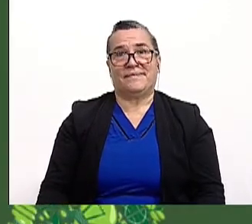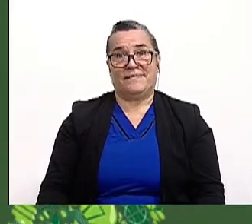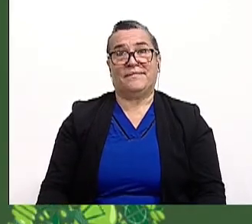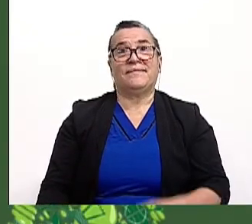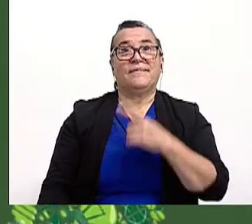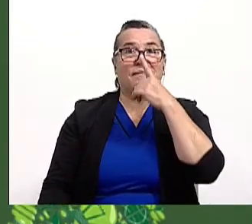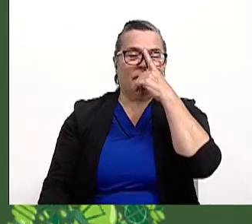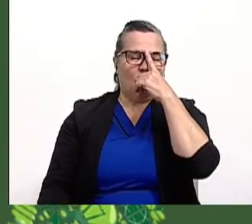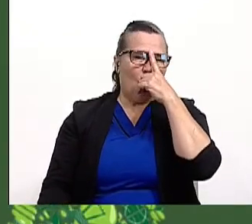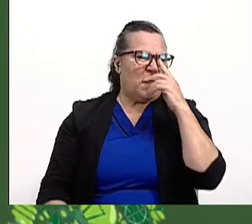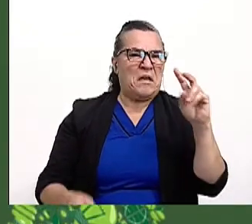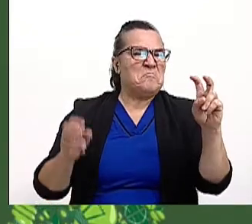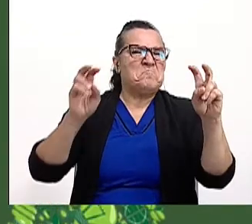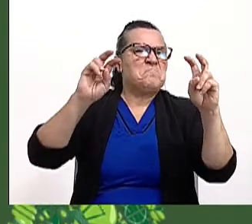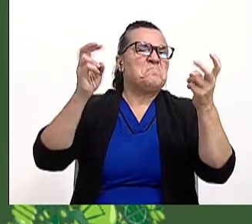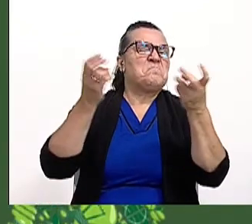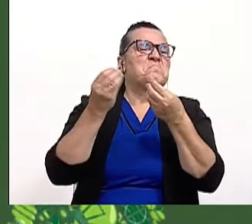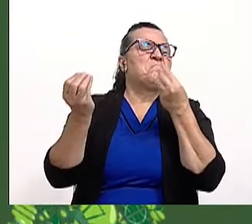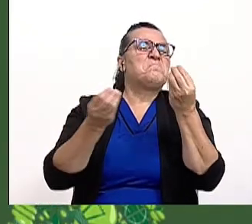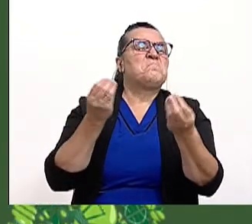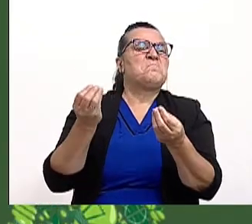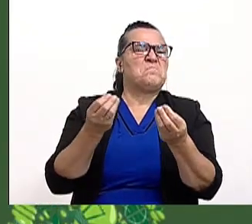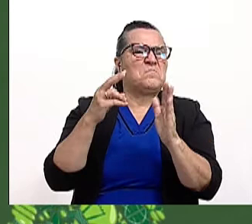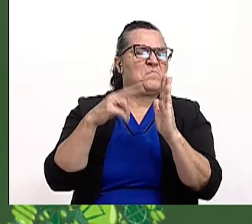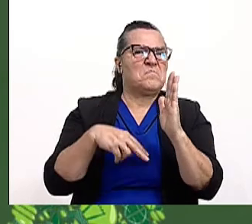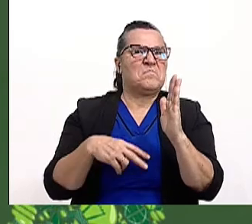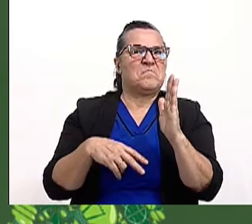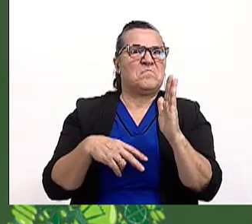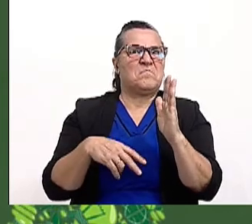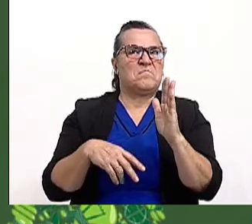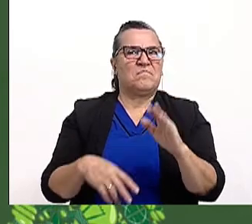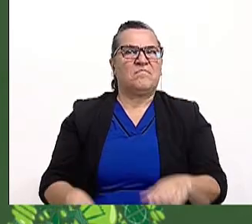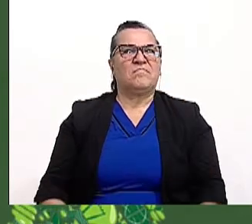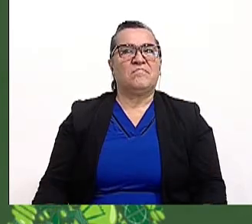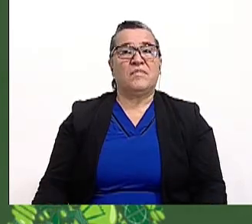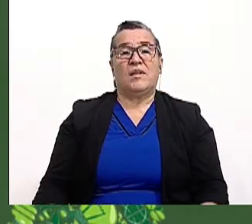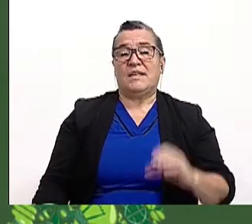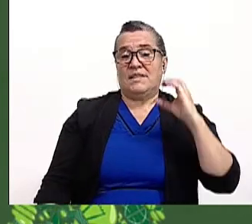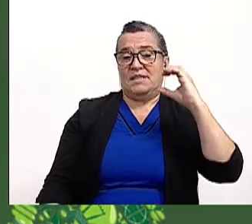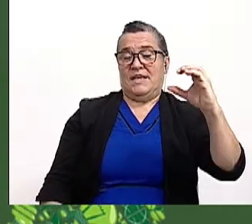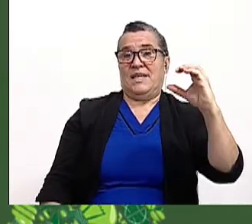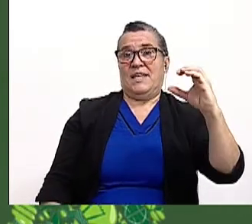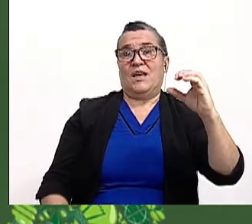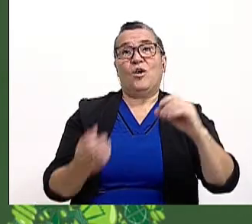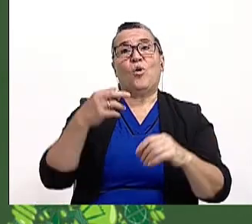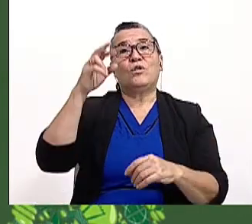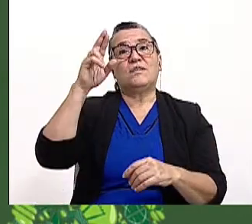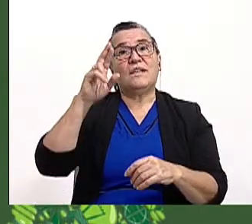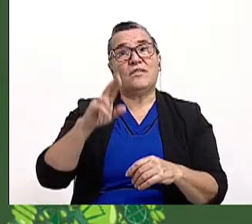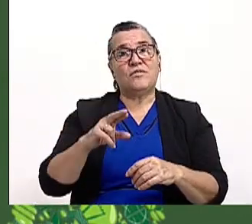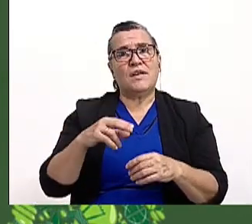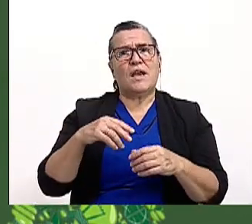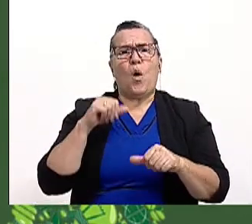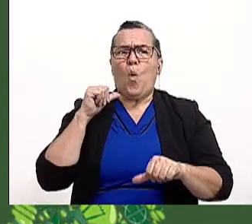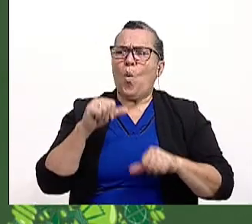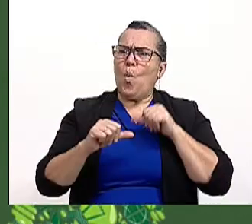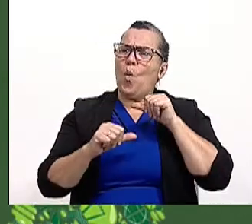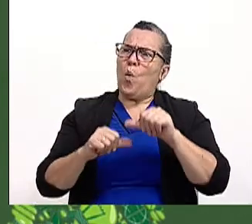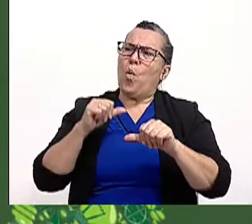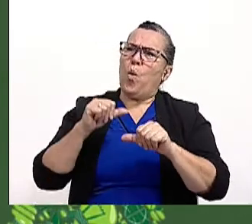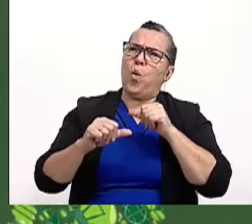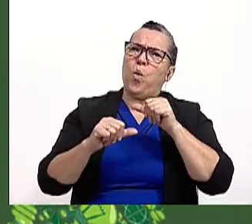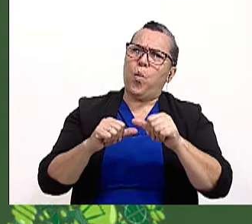Okay, question number 1. What is the reading about? The correct answer is option C. Costa Rica has made